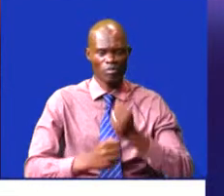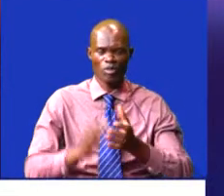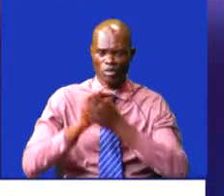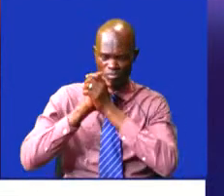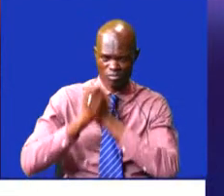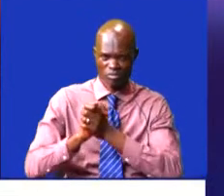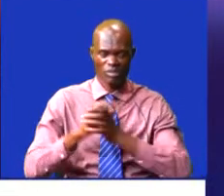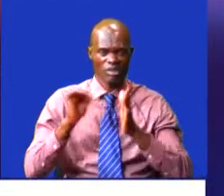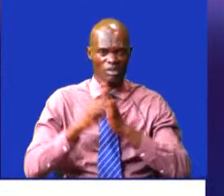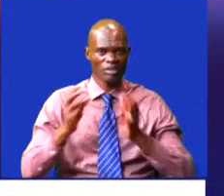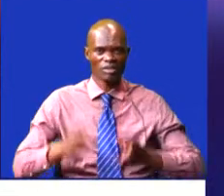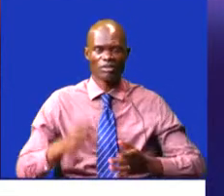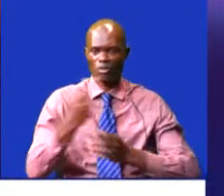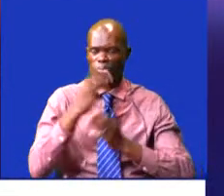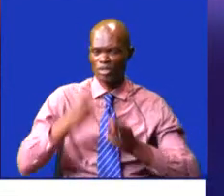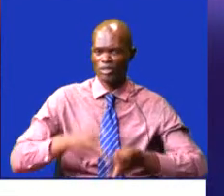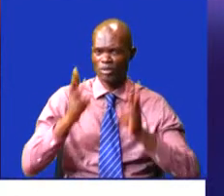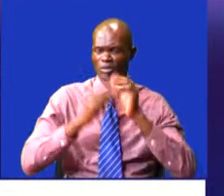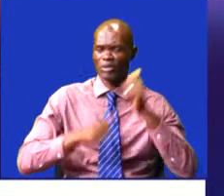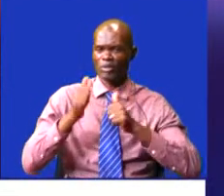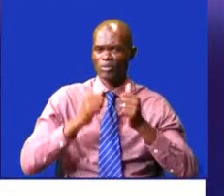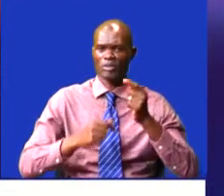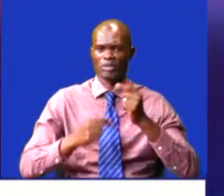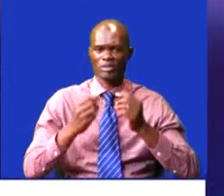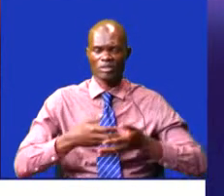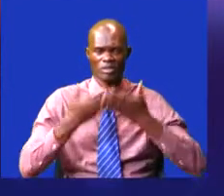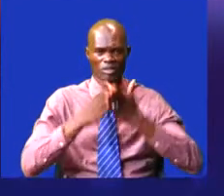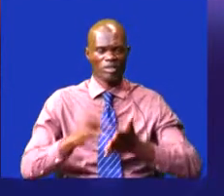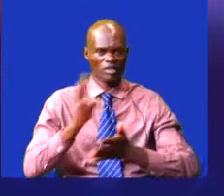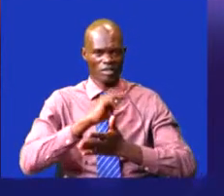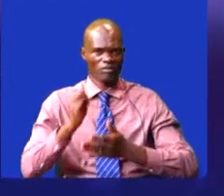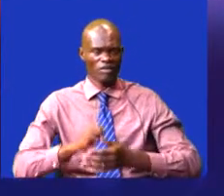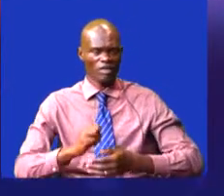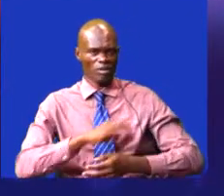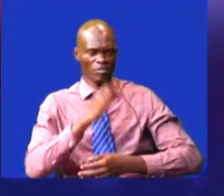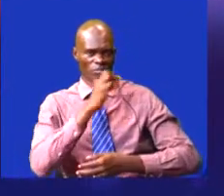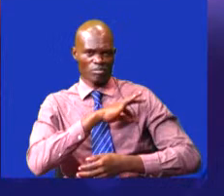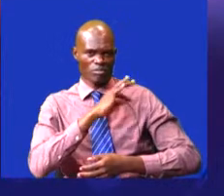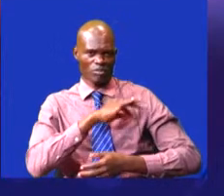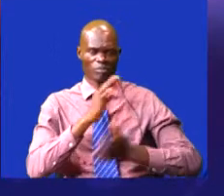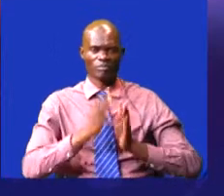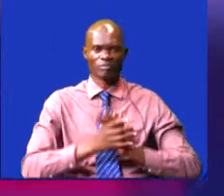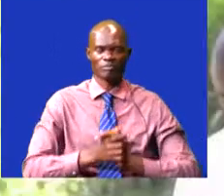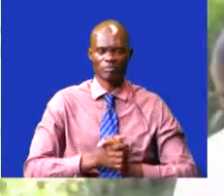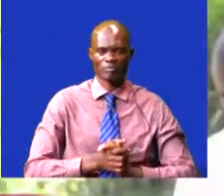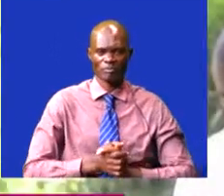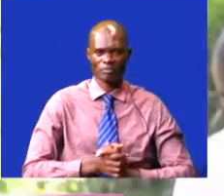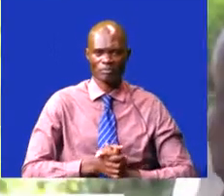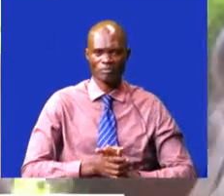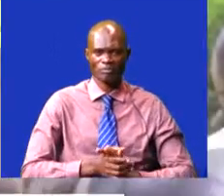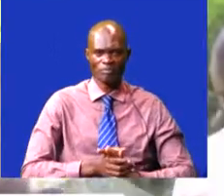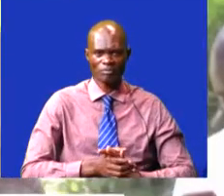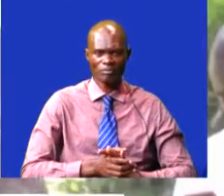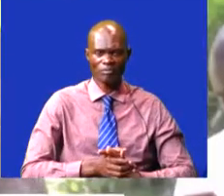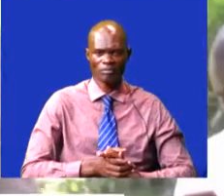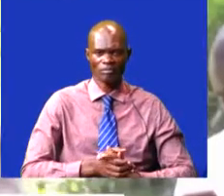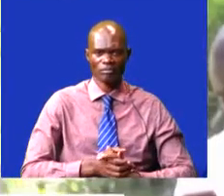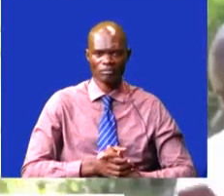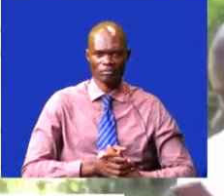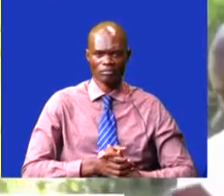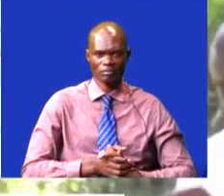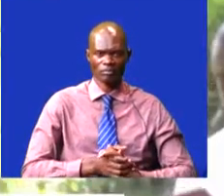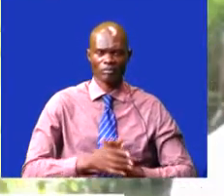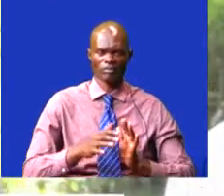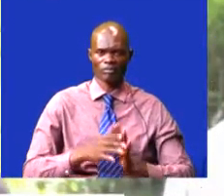kendo en yo makende mabende nyalo kelo yuto ne oganda duto maonge akwede mora mora. Mano ero